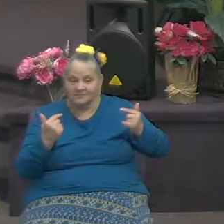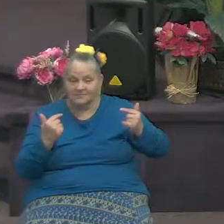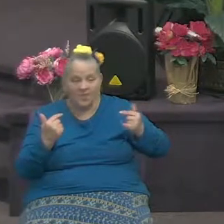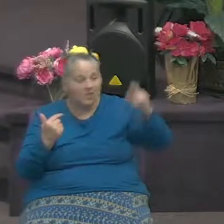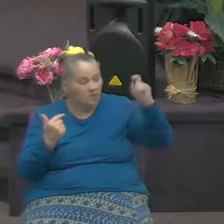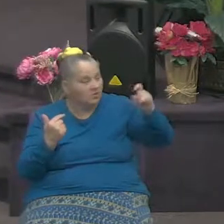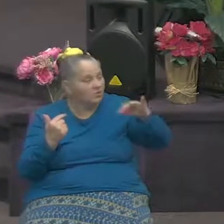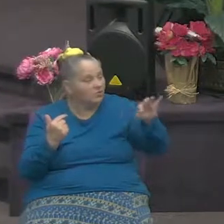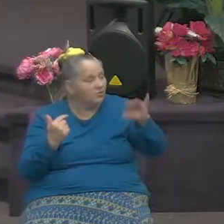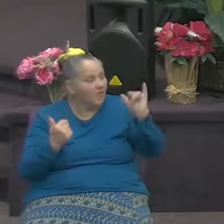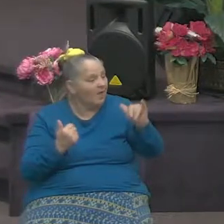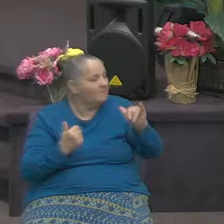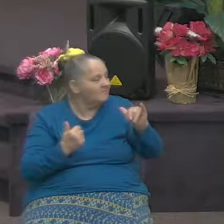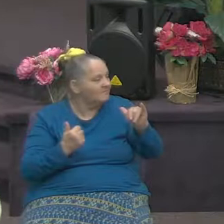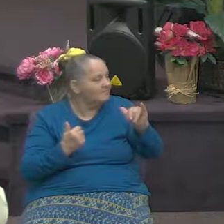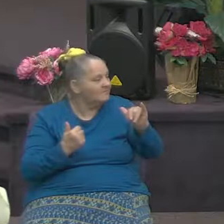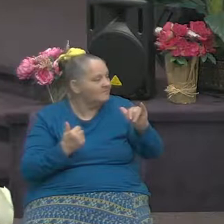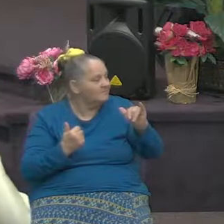that you need to do that.